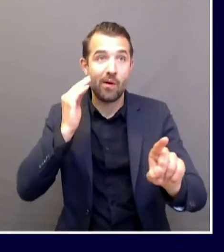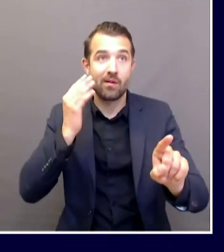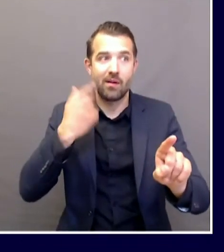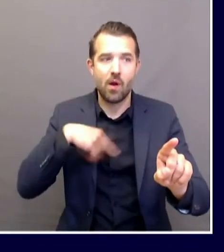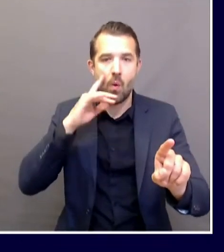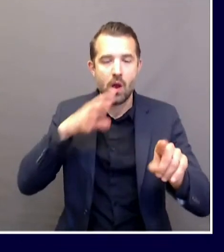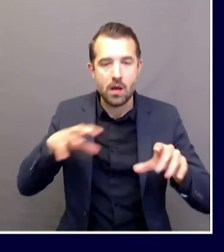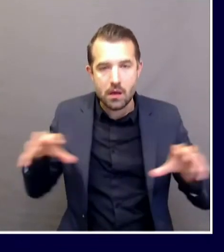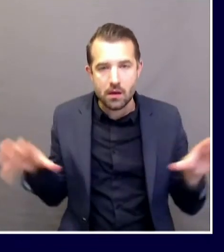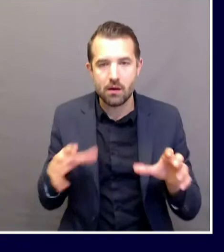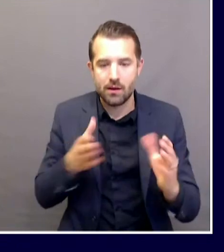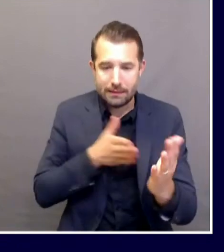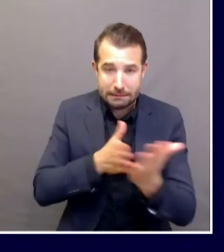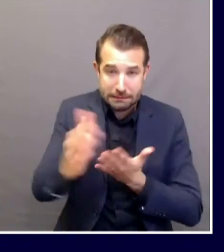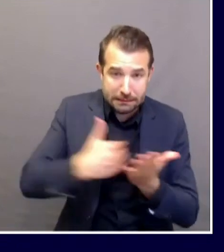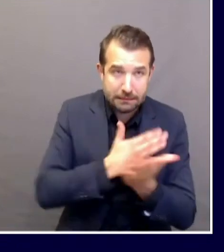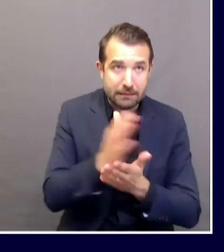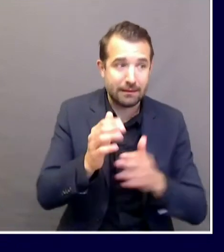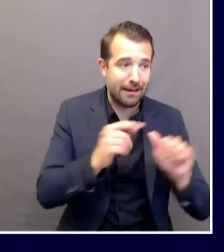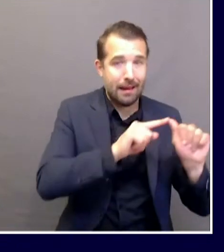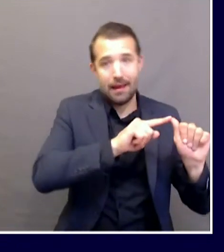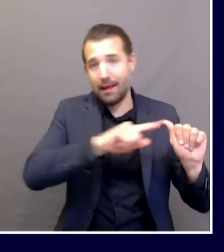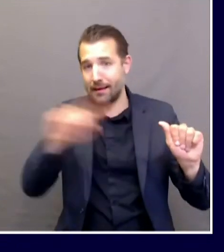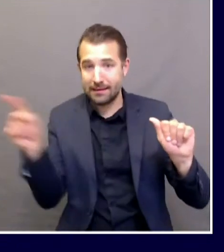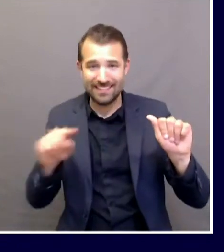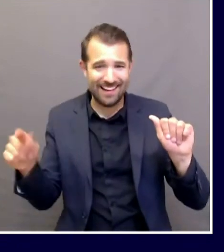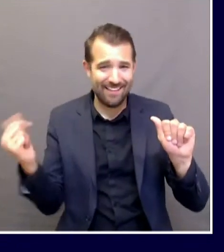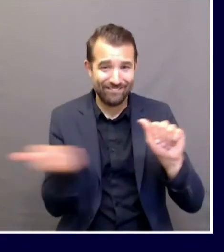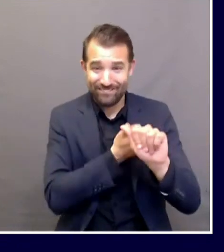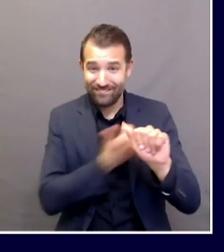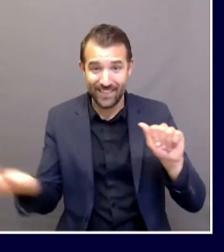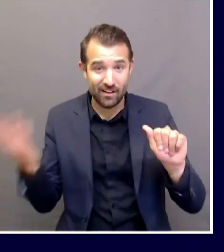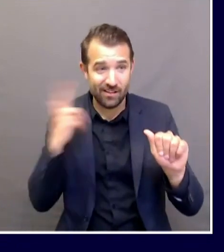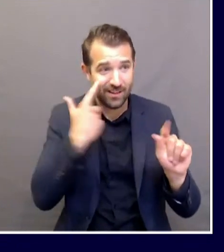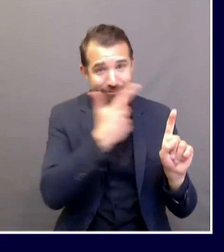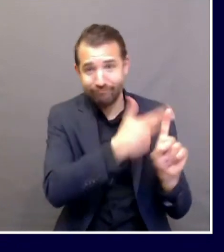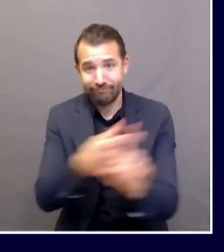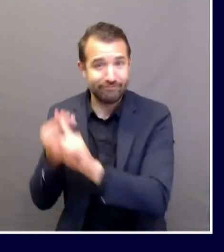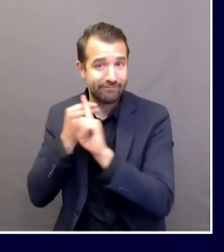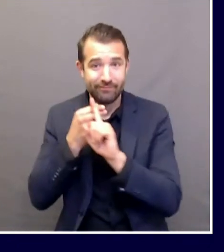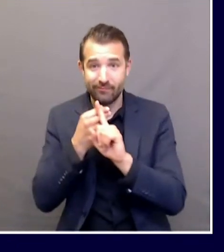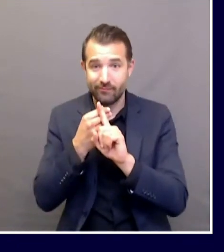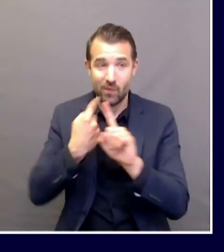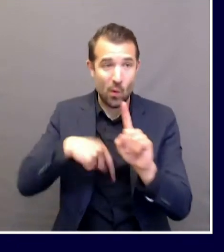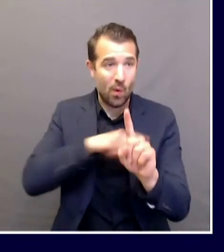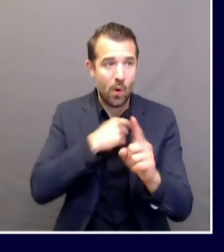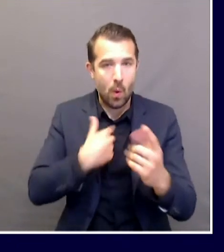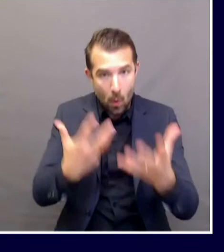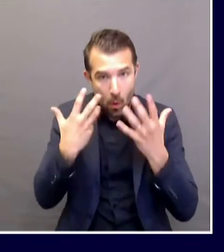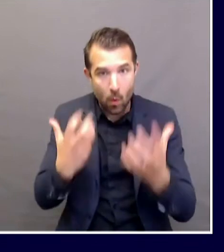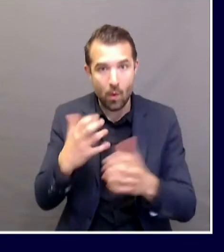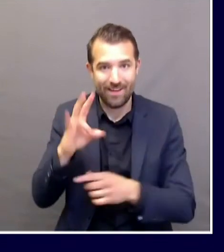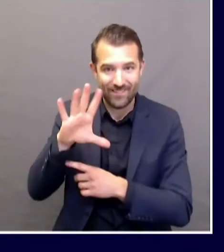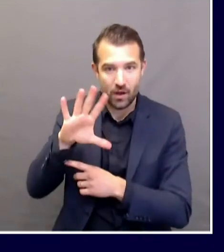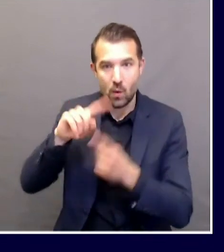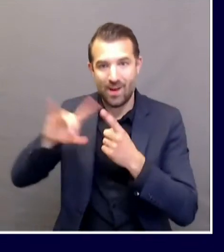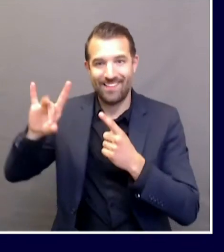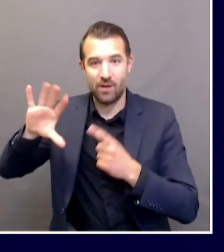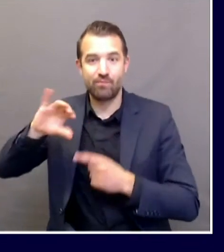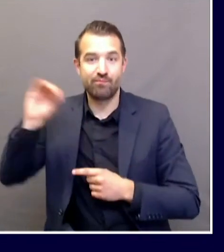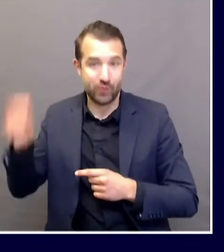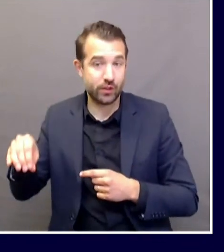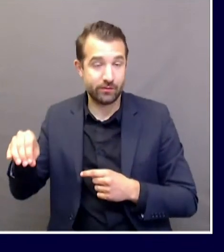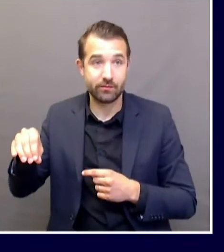that 75, 85% threshold. And whatever we've got to do, that's what we're committed to doing. Thank you, Dr. Shah. Thanks,